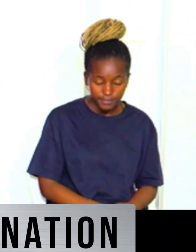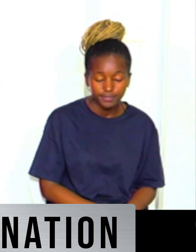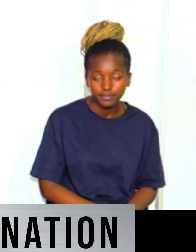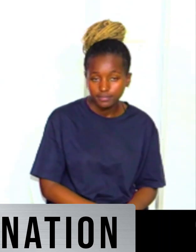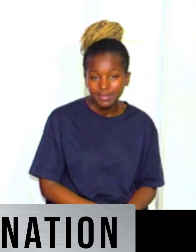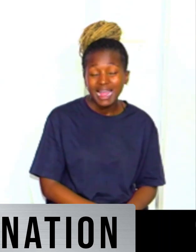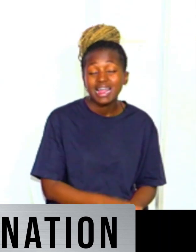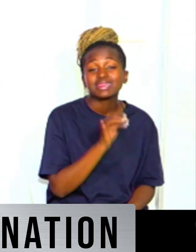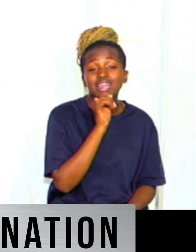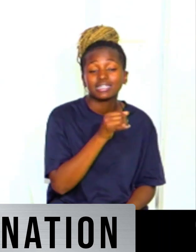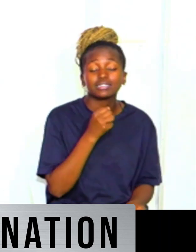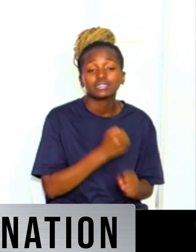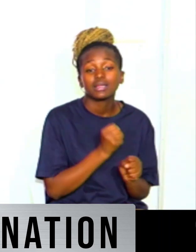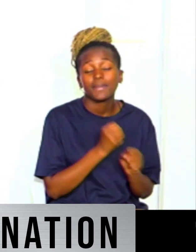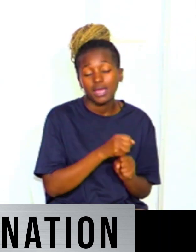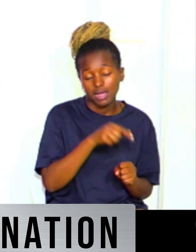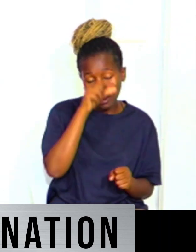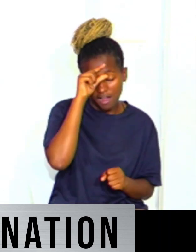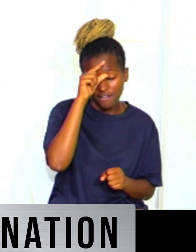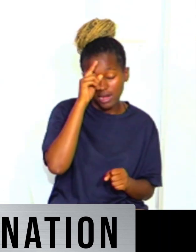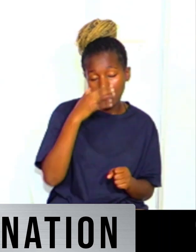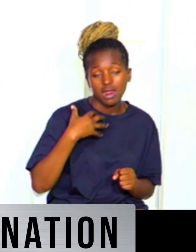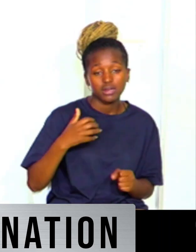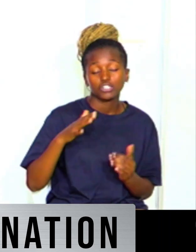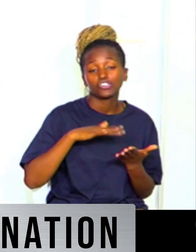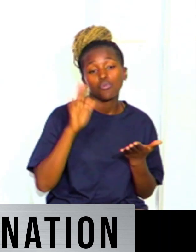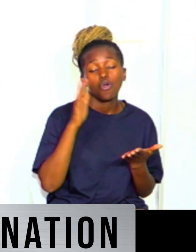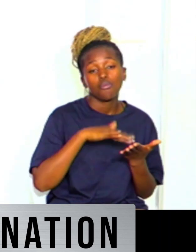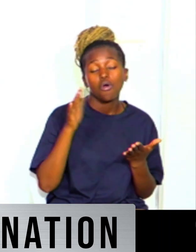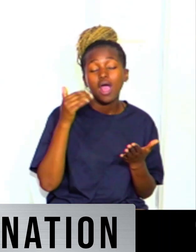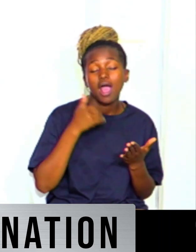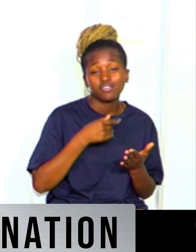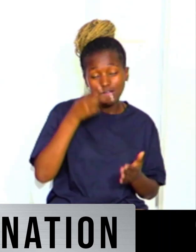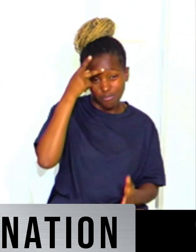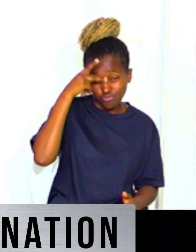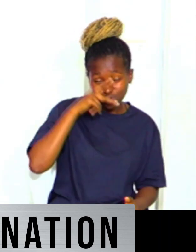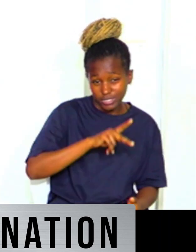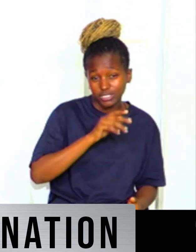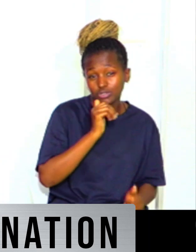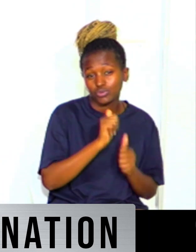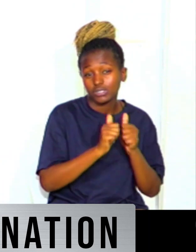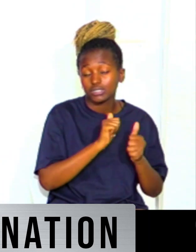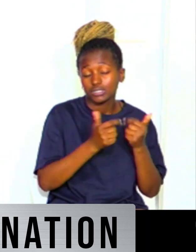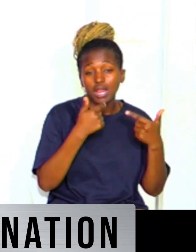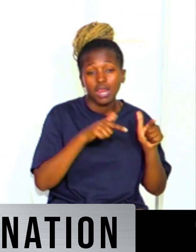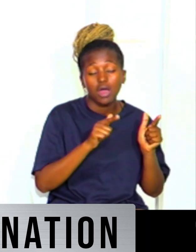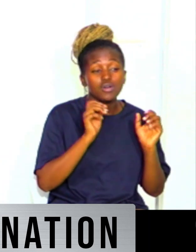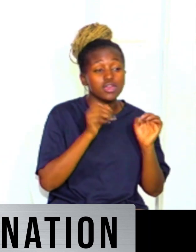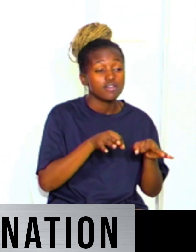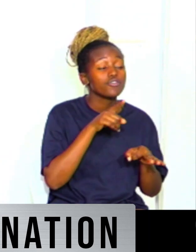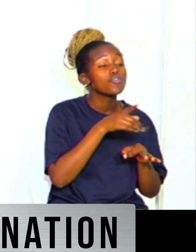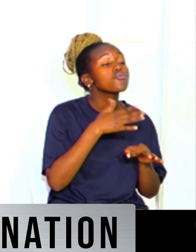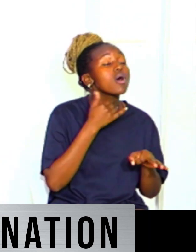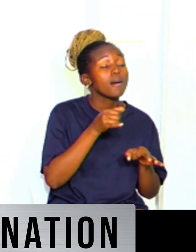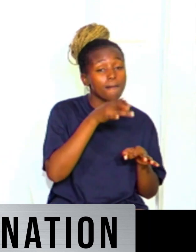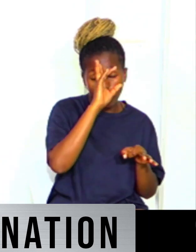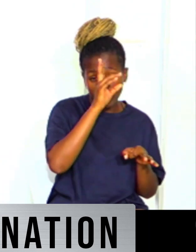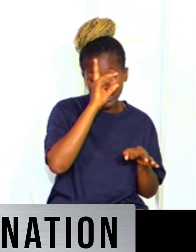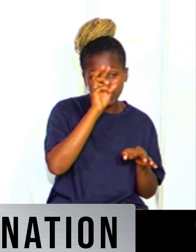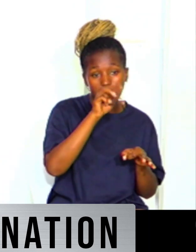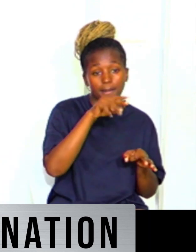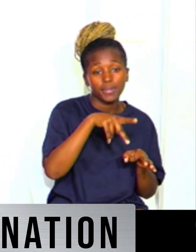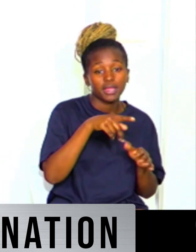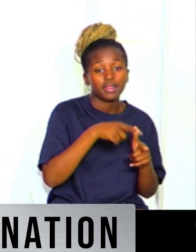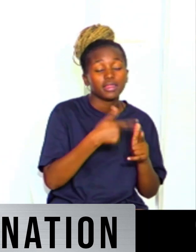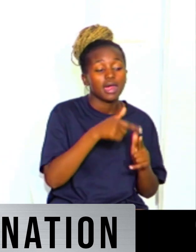It will make the government. That doesn't make sense. Like there's a policy yenye walikuwa wamesema tusijue ati mtu ukitaka kuchaguliwa polisi is the MP that mwenye